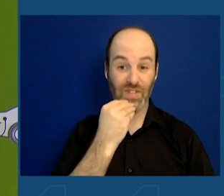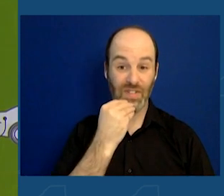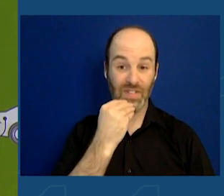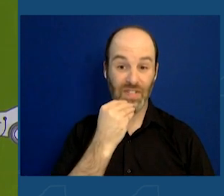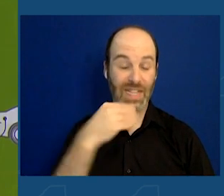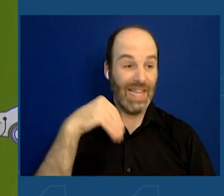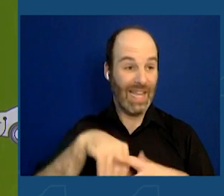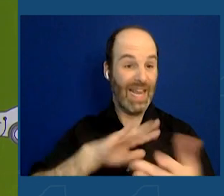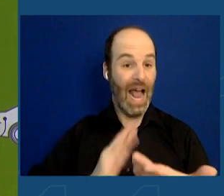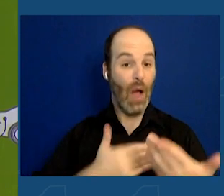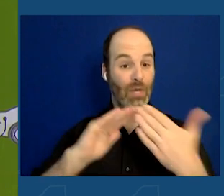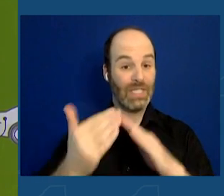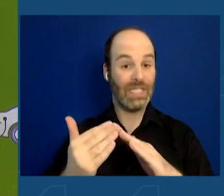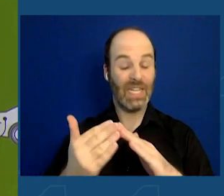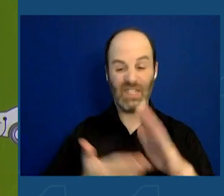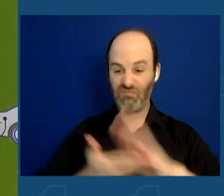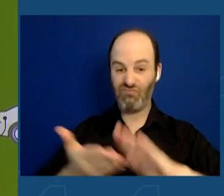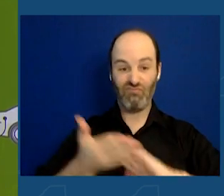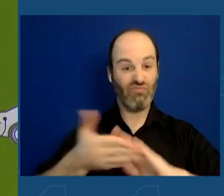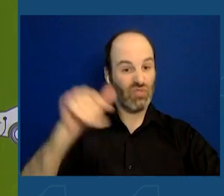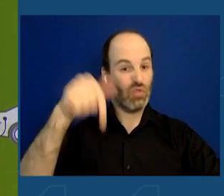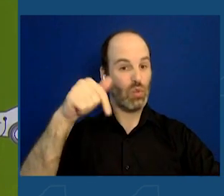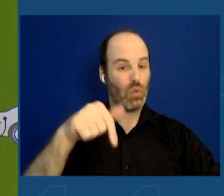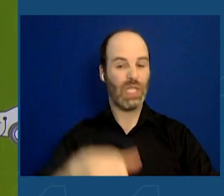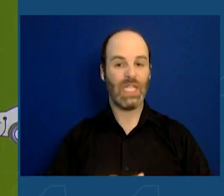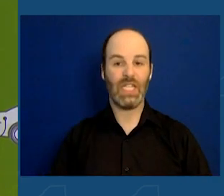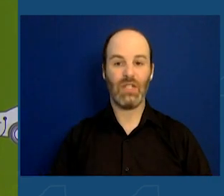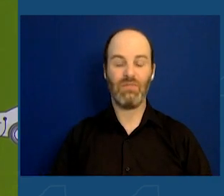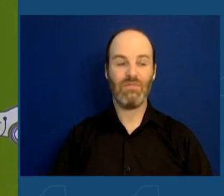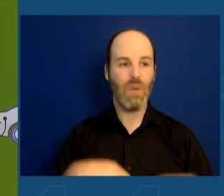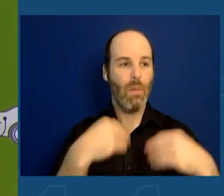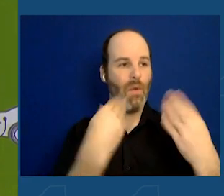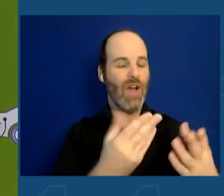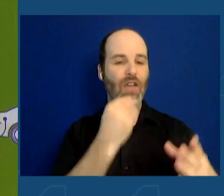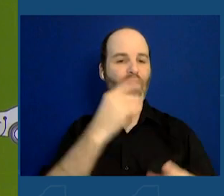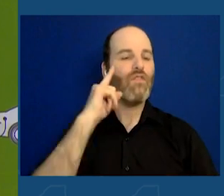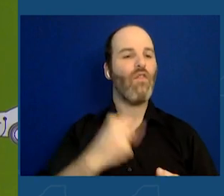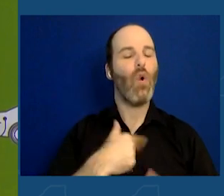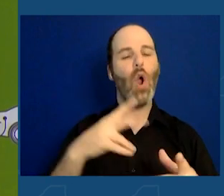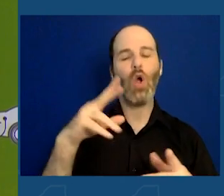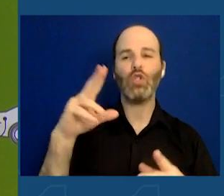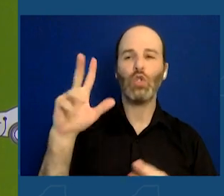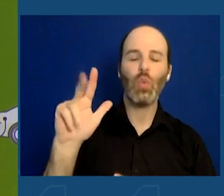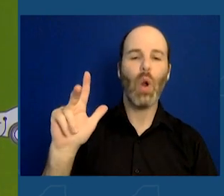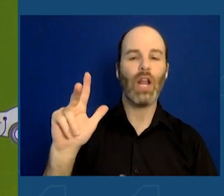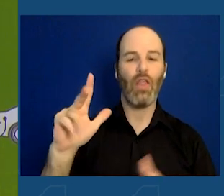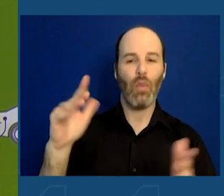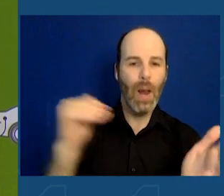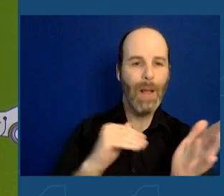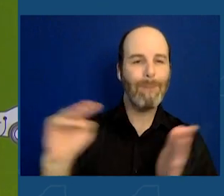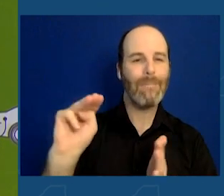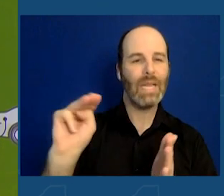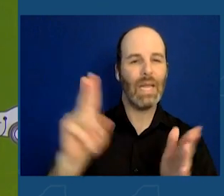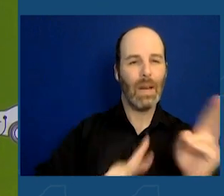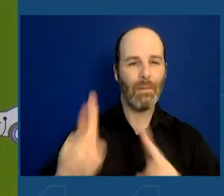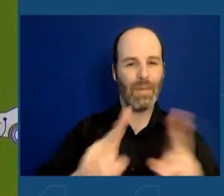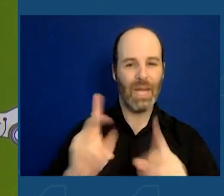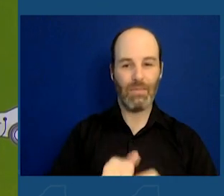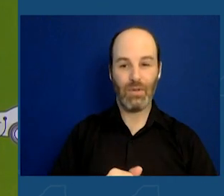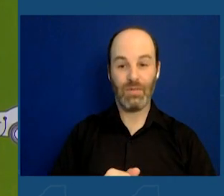city runs through this place, nourishing over 23 million people. But also with all this economic activity, which is good on this